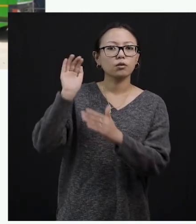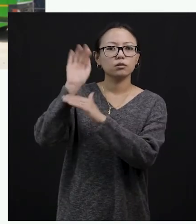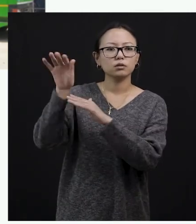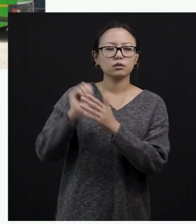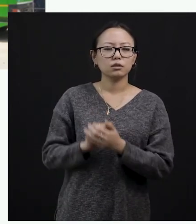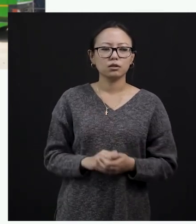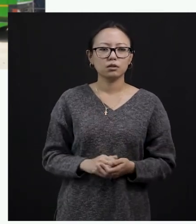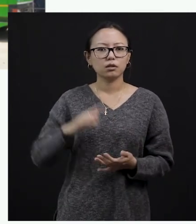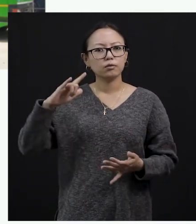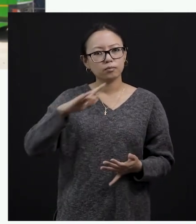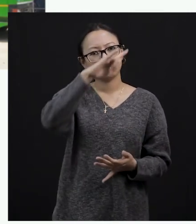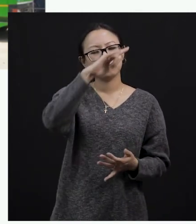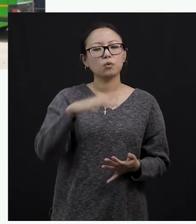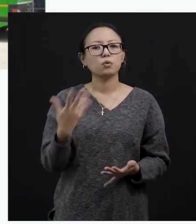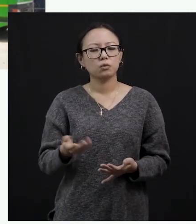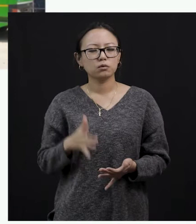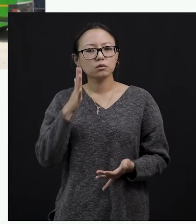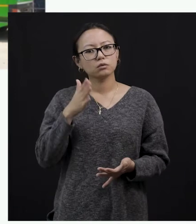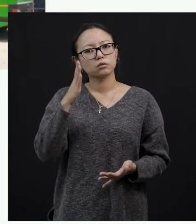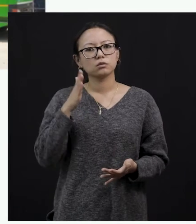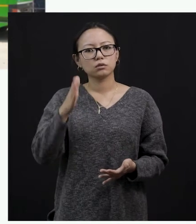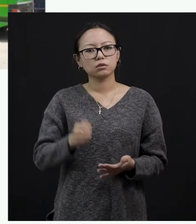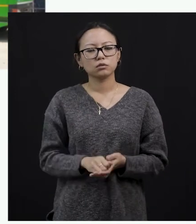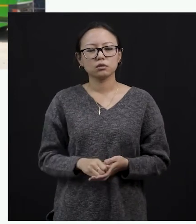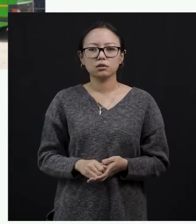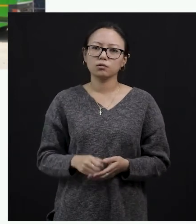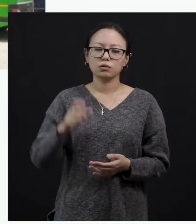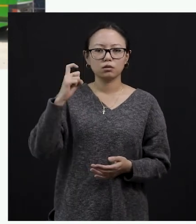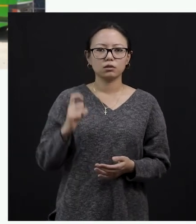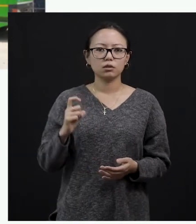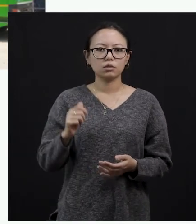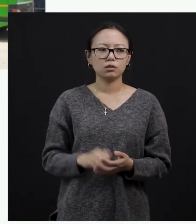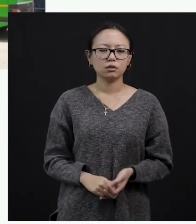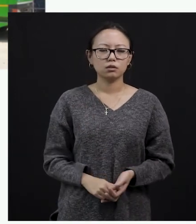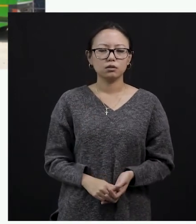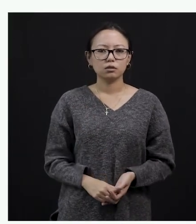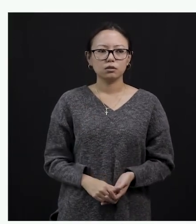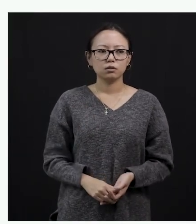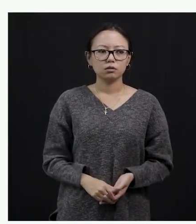or different source of transportation so that your letters can reach on time.